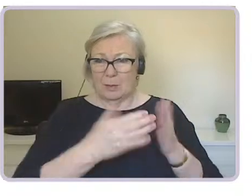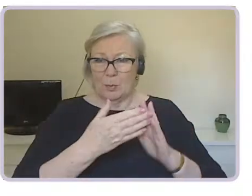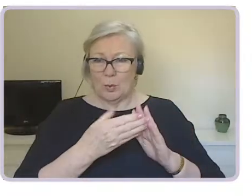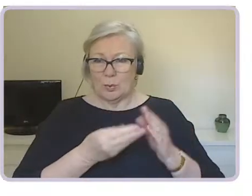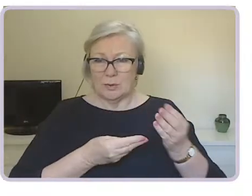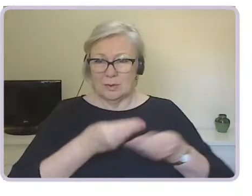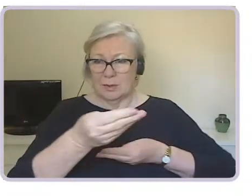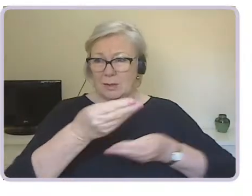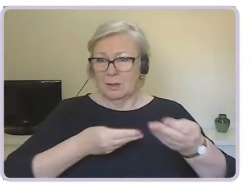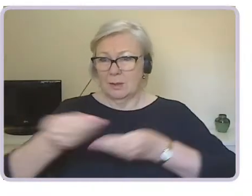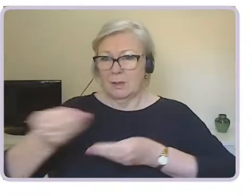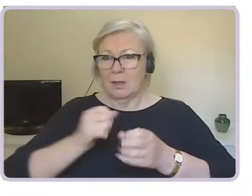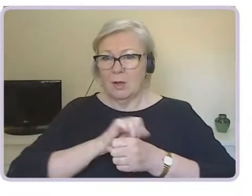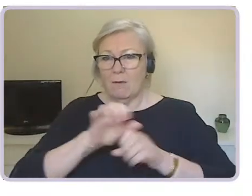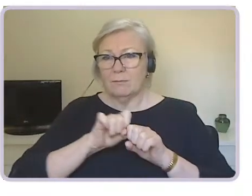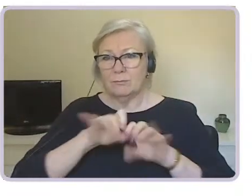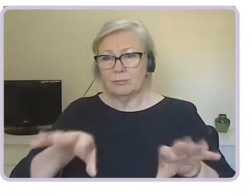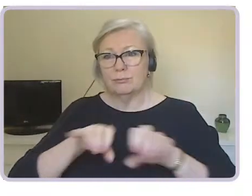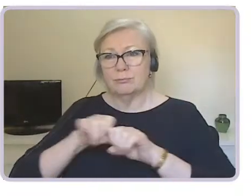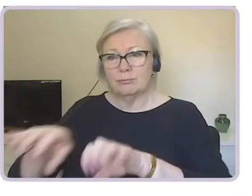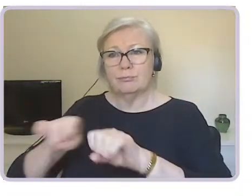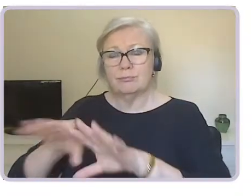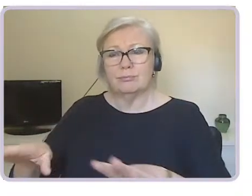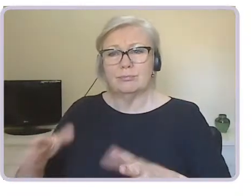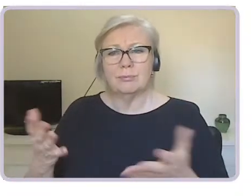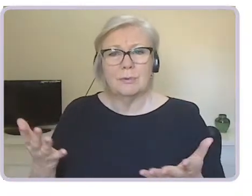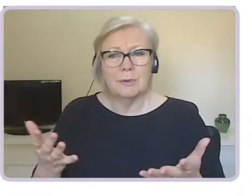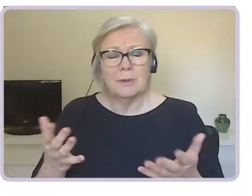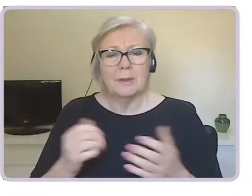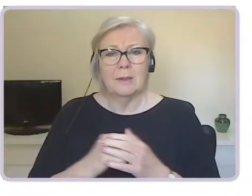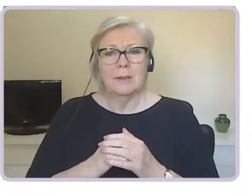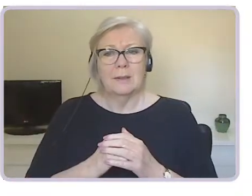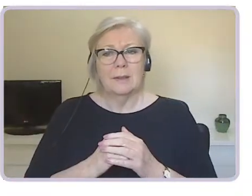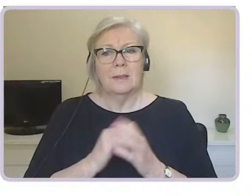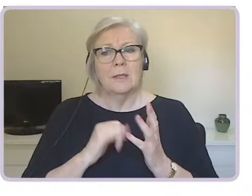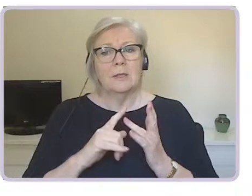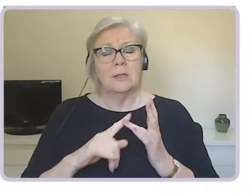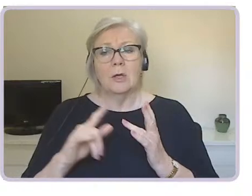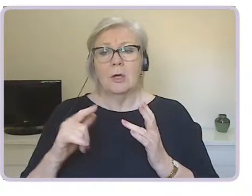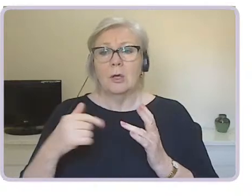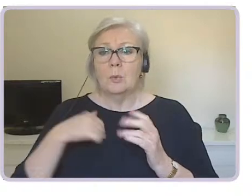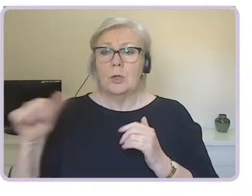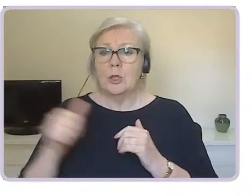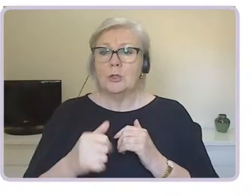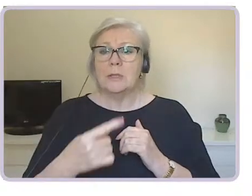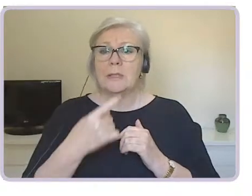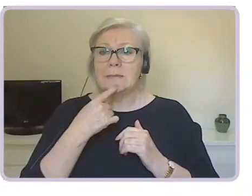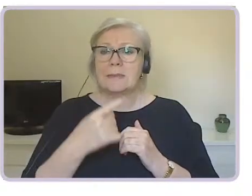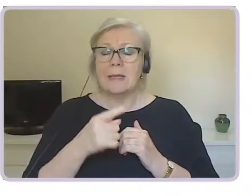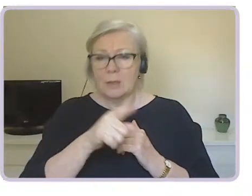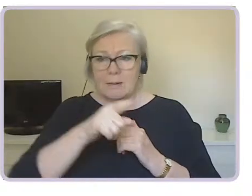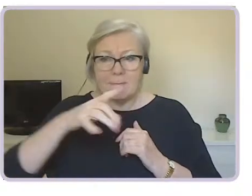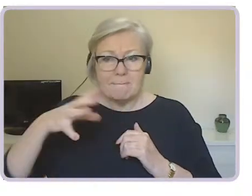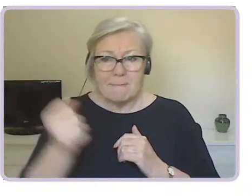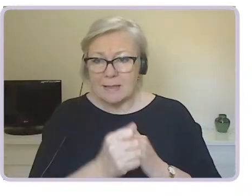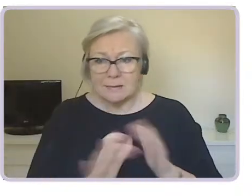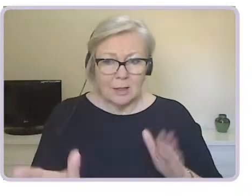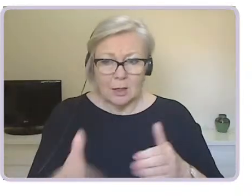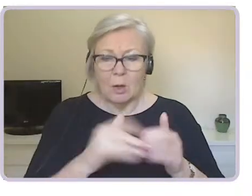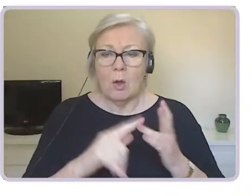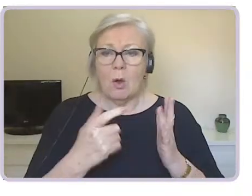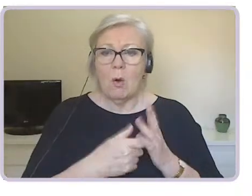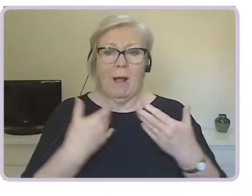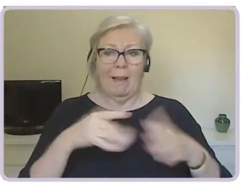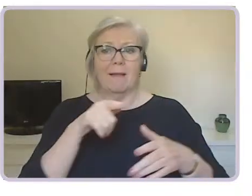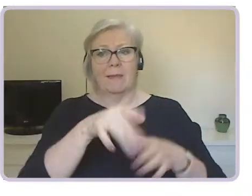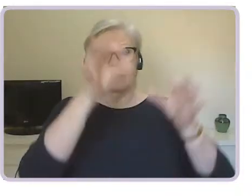where that should be a directive rather than something left to the individual providers to